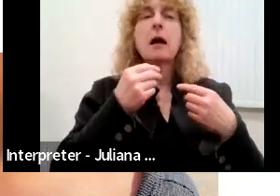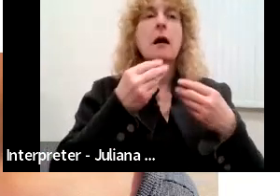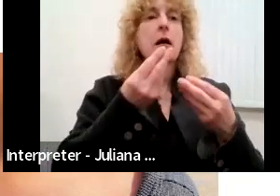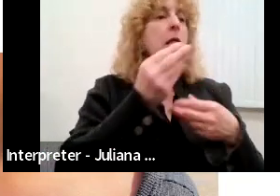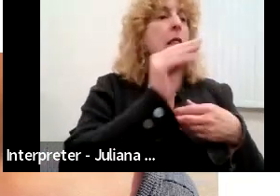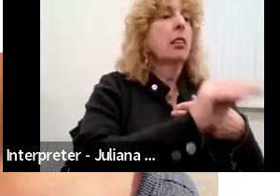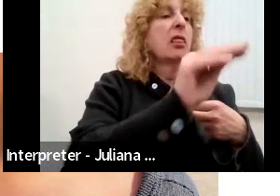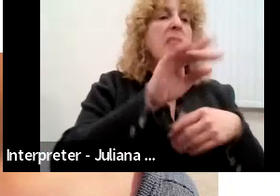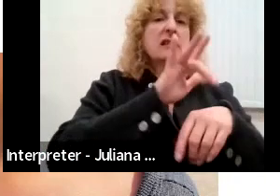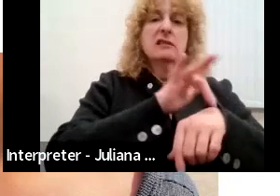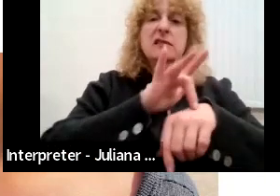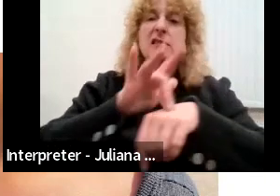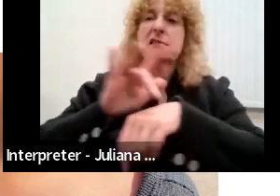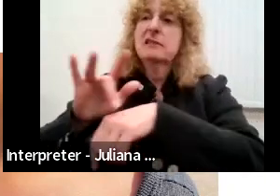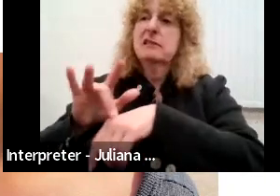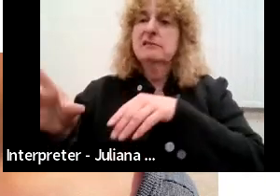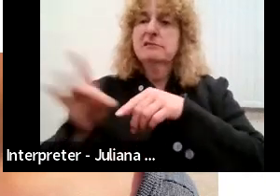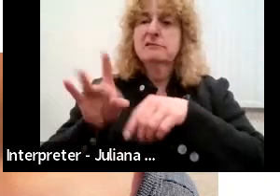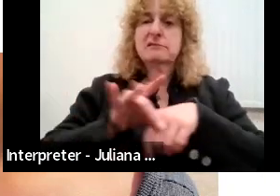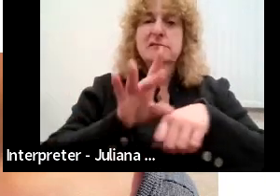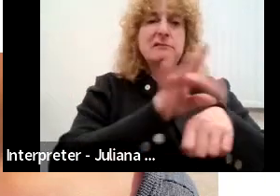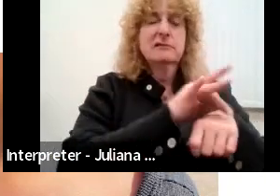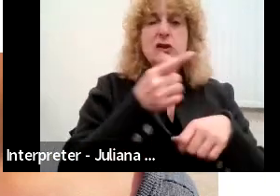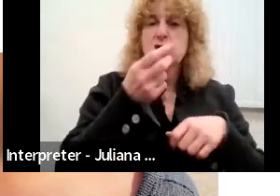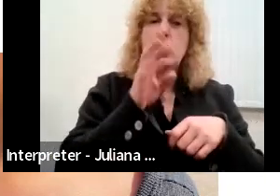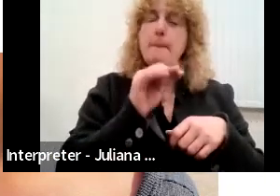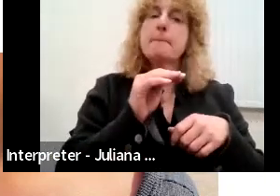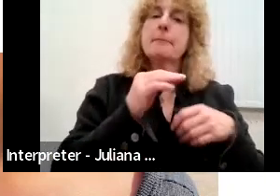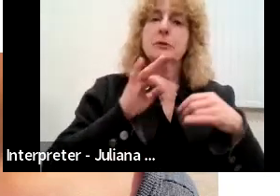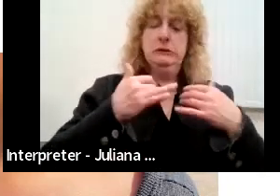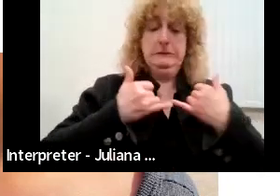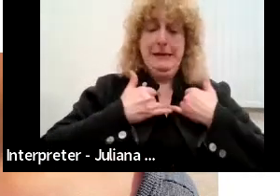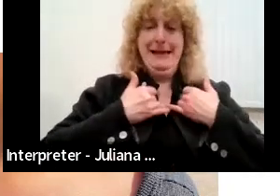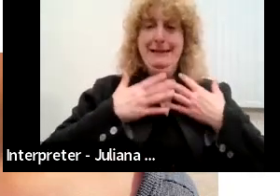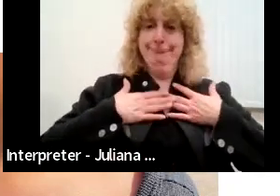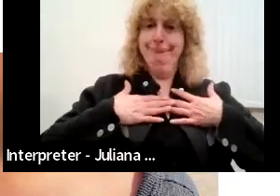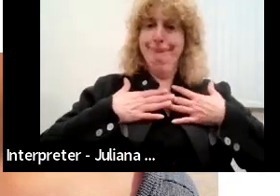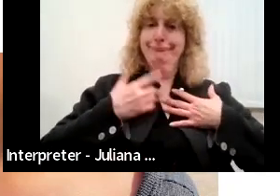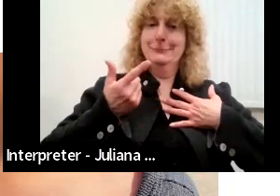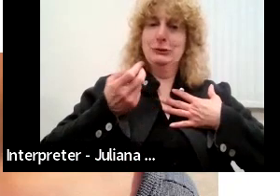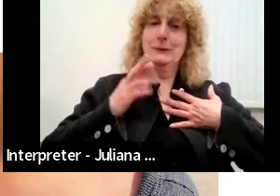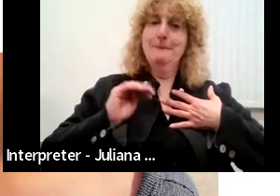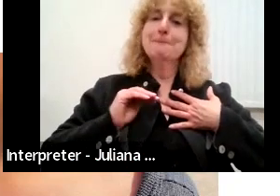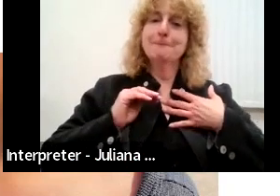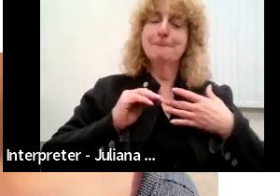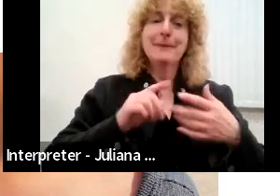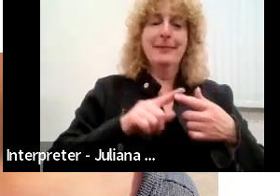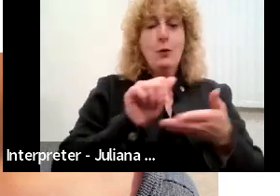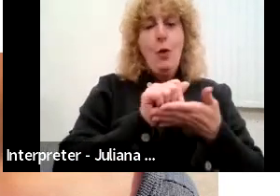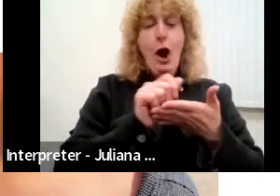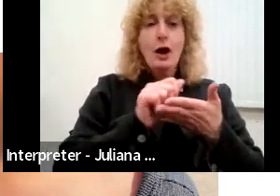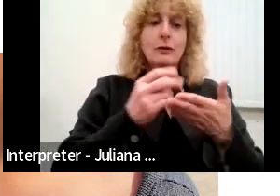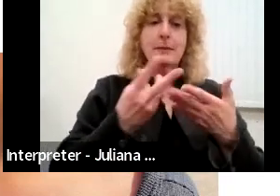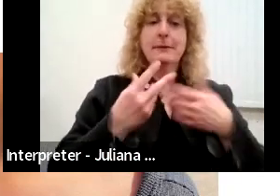surfaces that Right. germs on all, like they're just staying with your own germs and washing. I stick it back in your